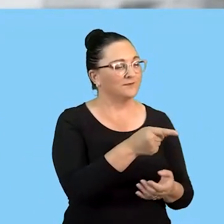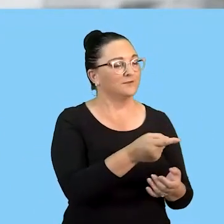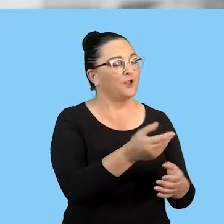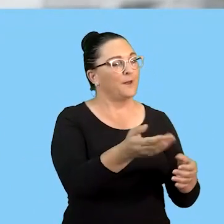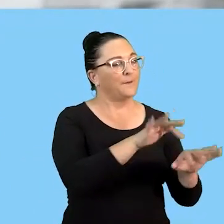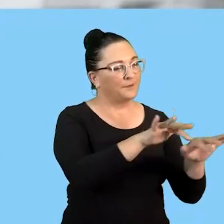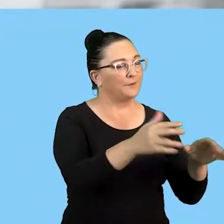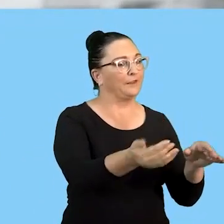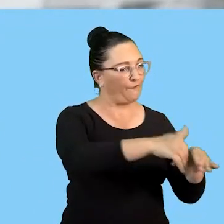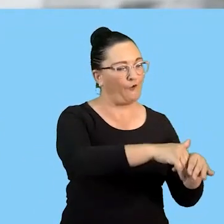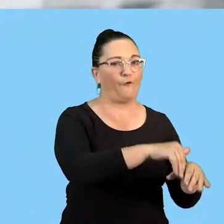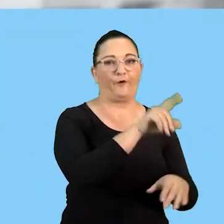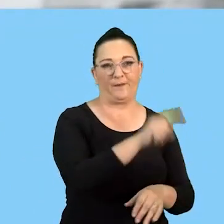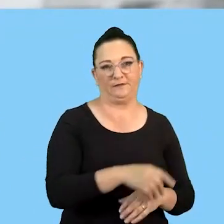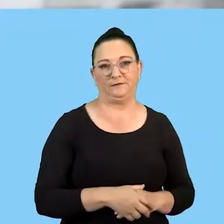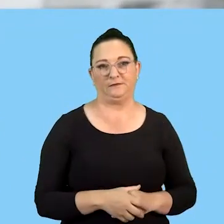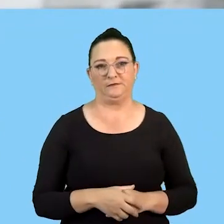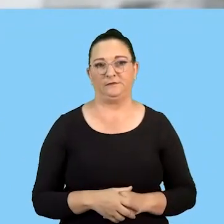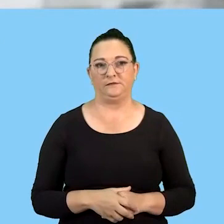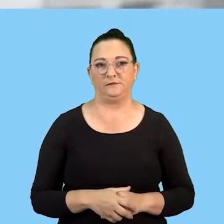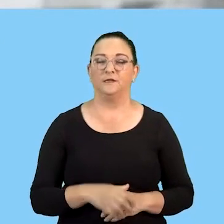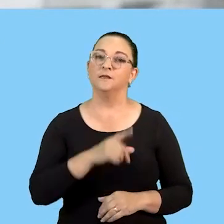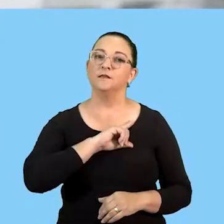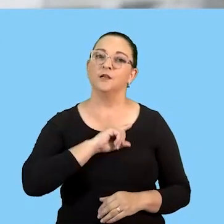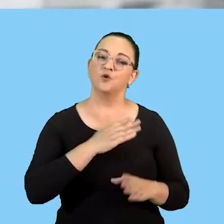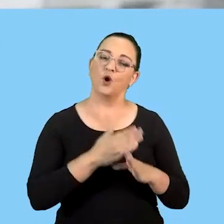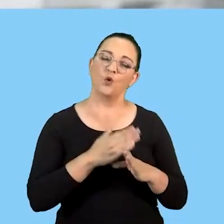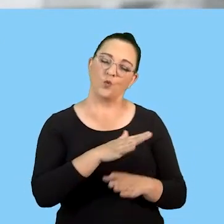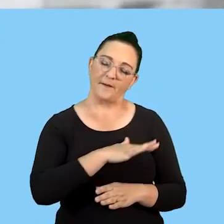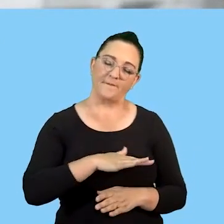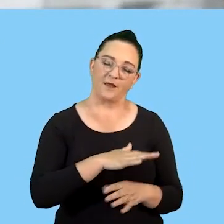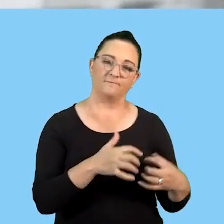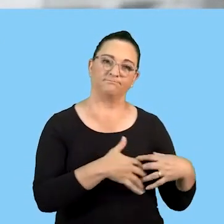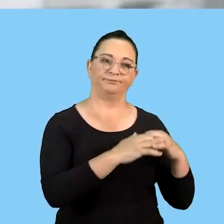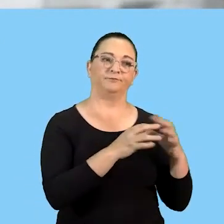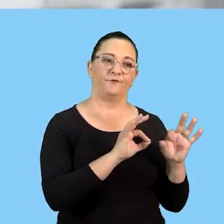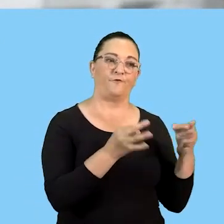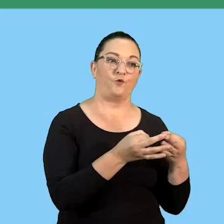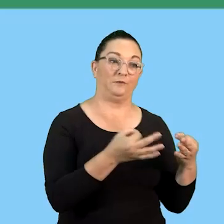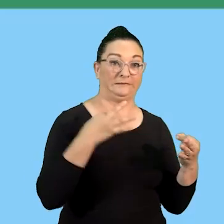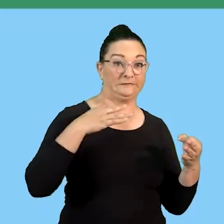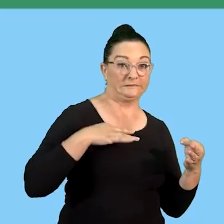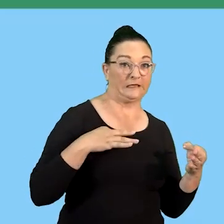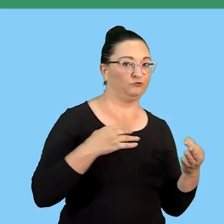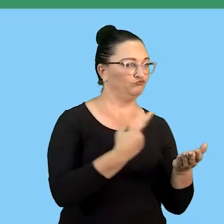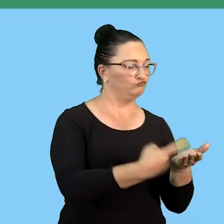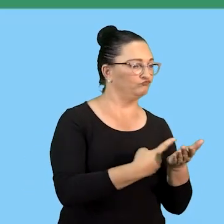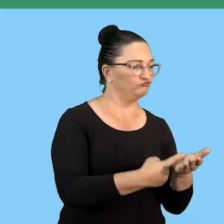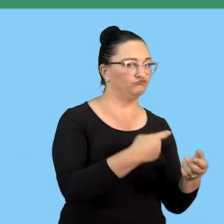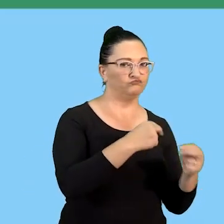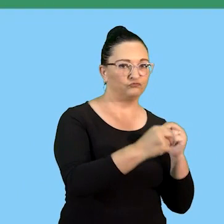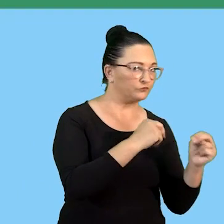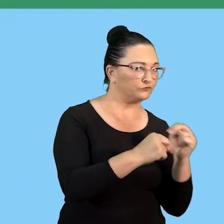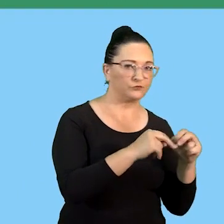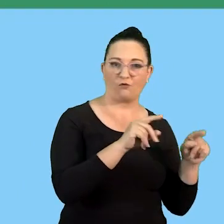the employees. Right. However, understand that workplace forums does not negotiate the salaries and wages. So we cannot go